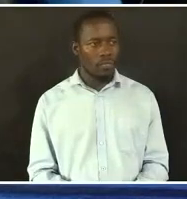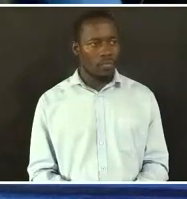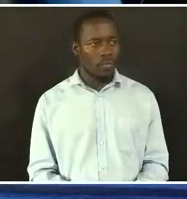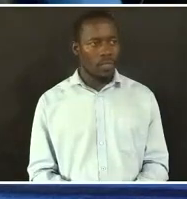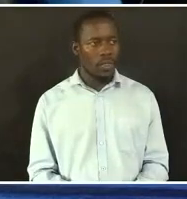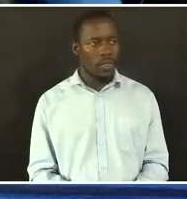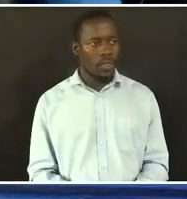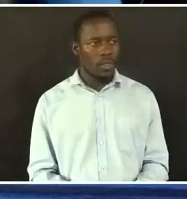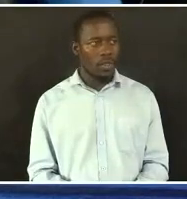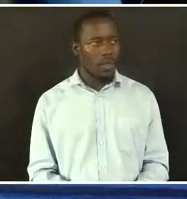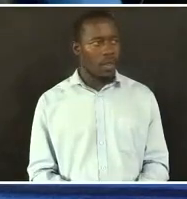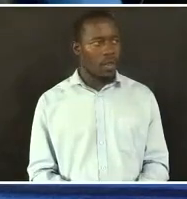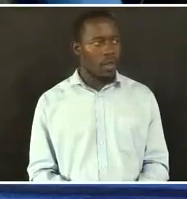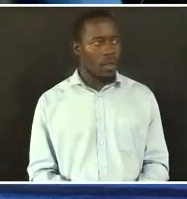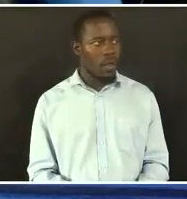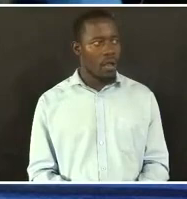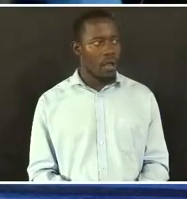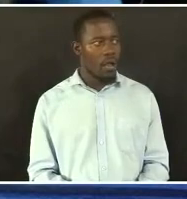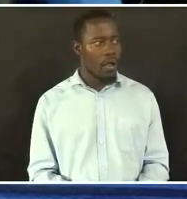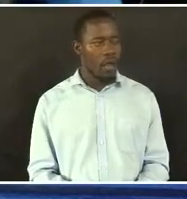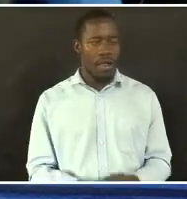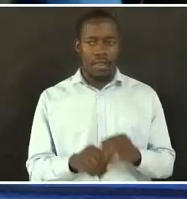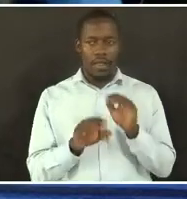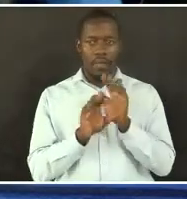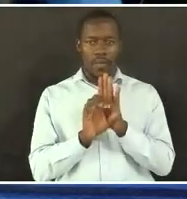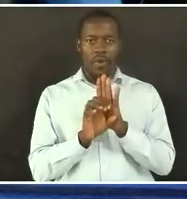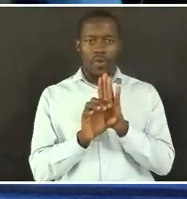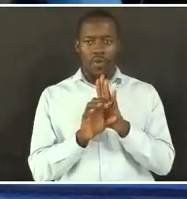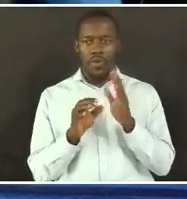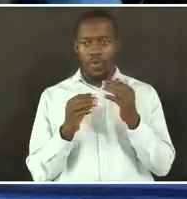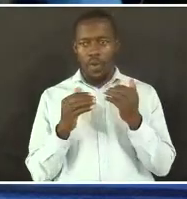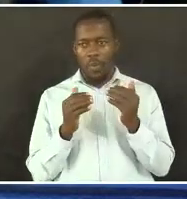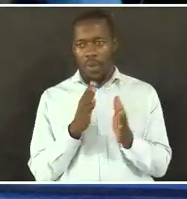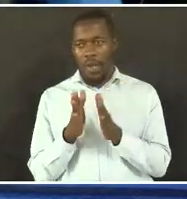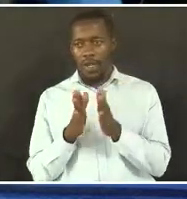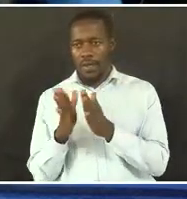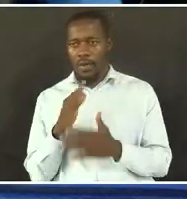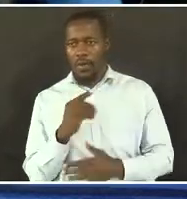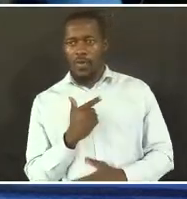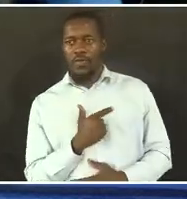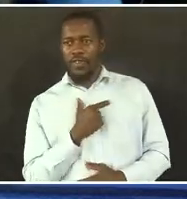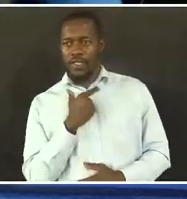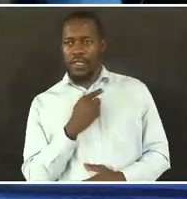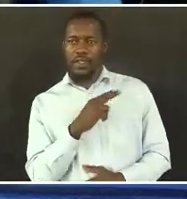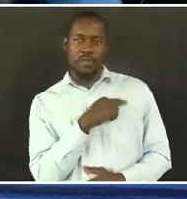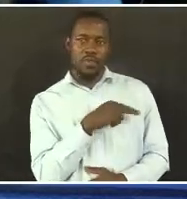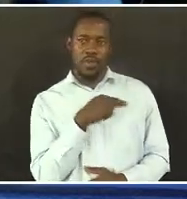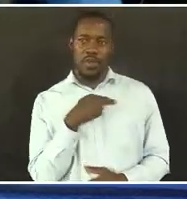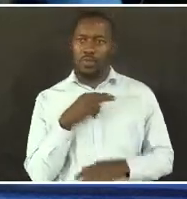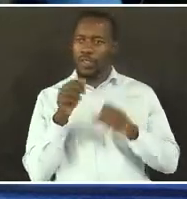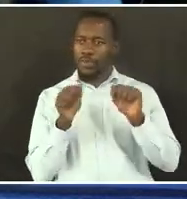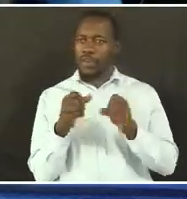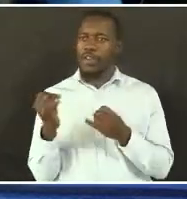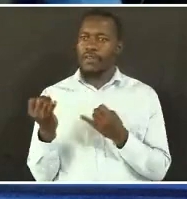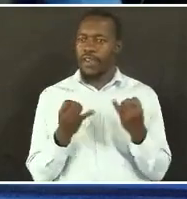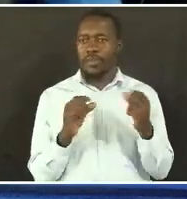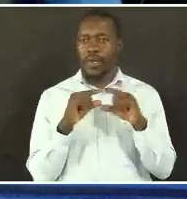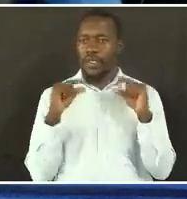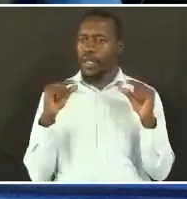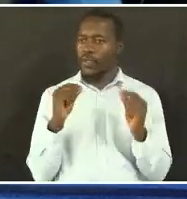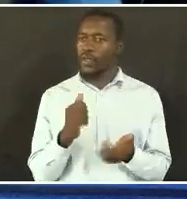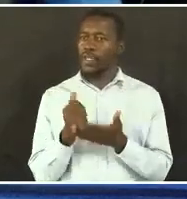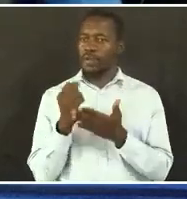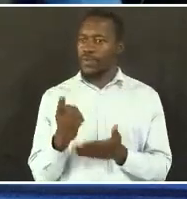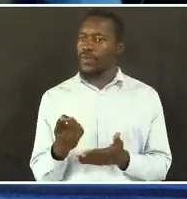pastor, we are going for this function, this event. Let's go together. Can you give a sermon it? Not that is now